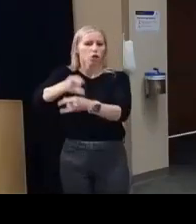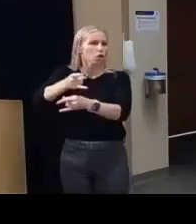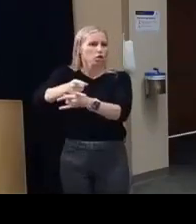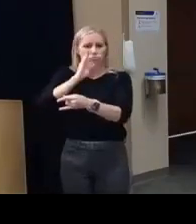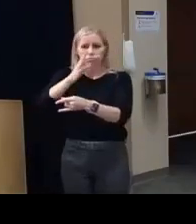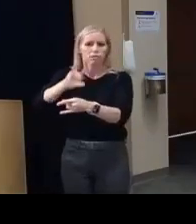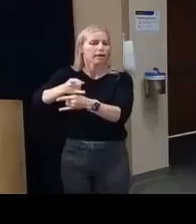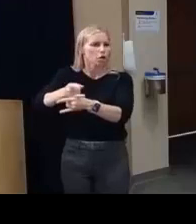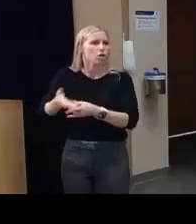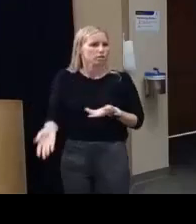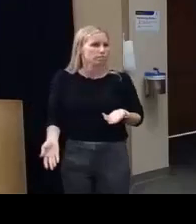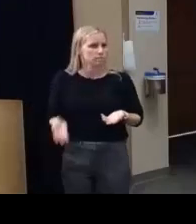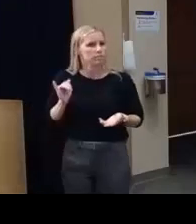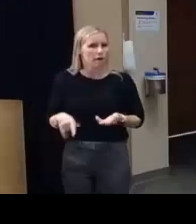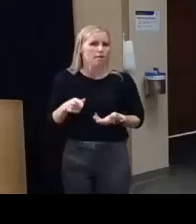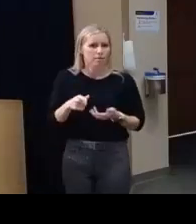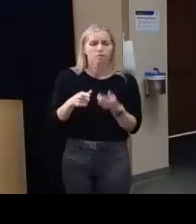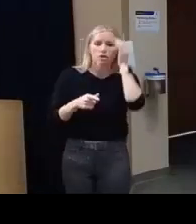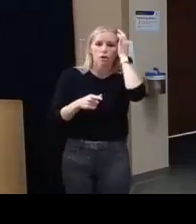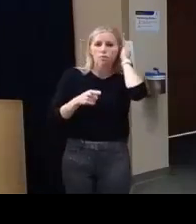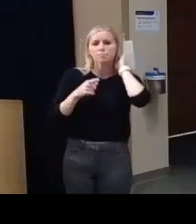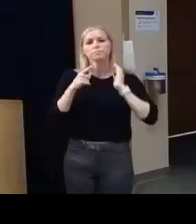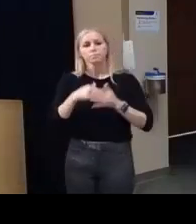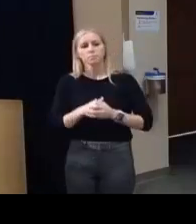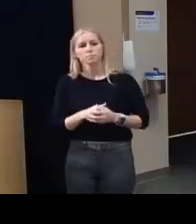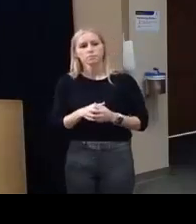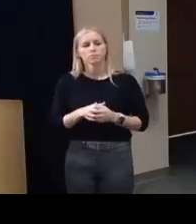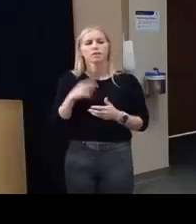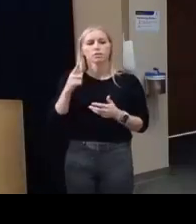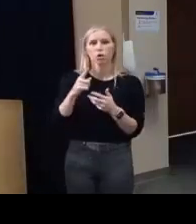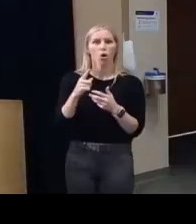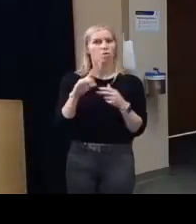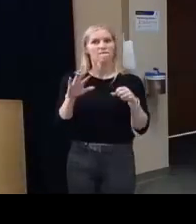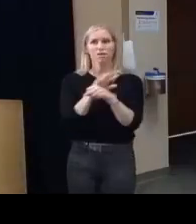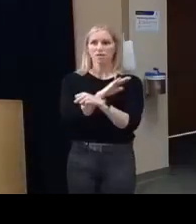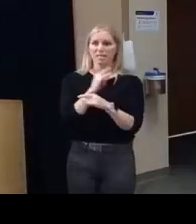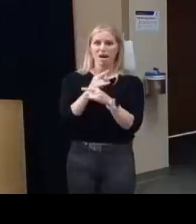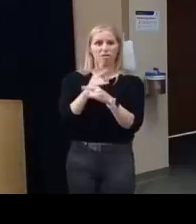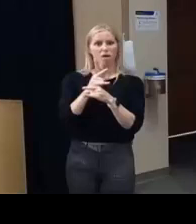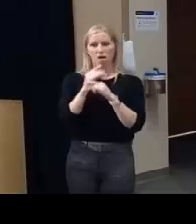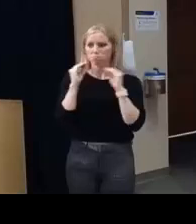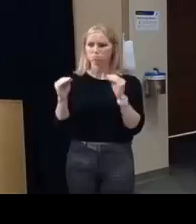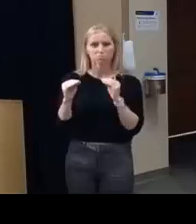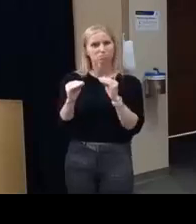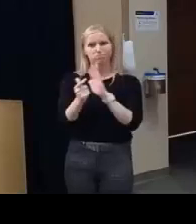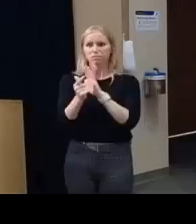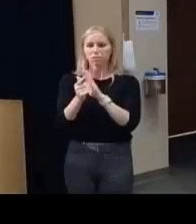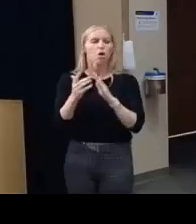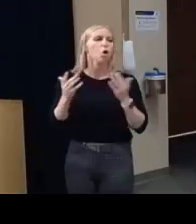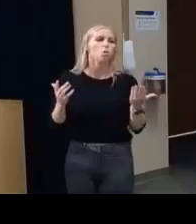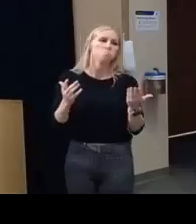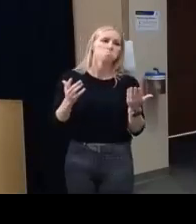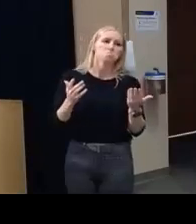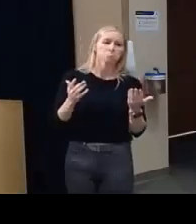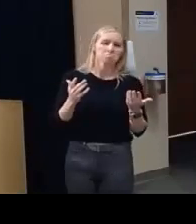So, he didn't have total abstinence in mind, and a lot of the early temperance advocates did not have total